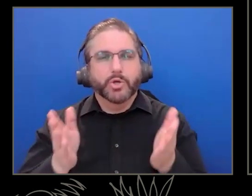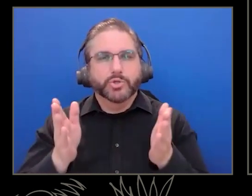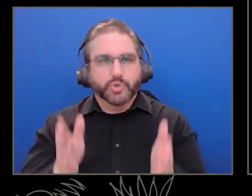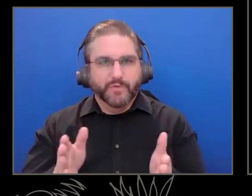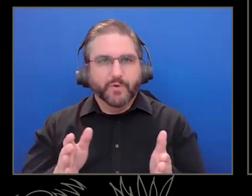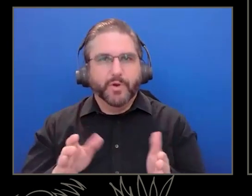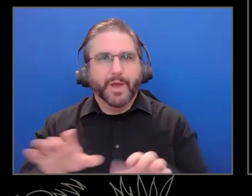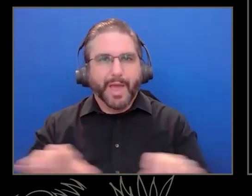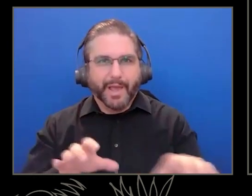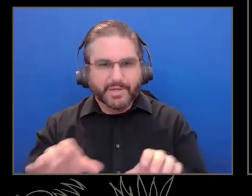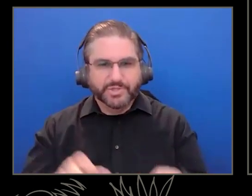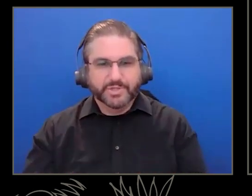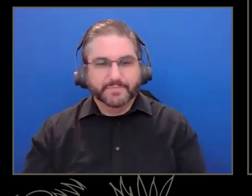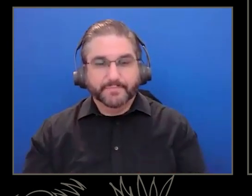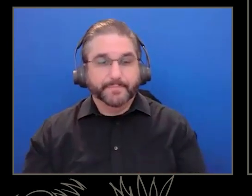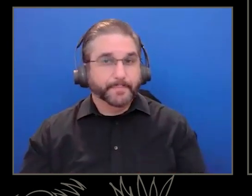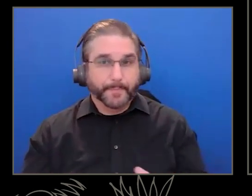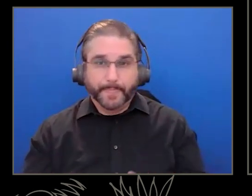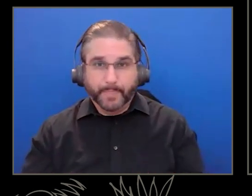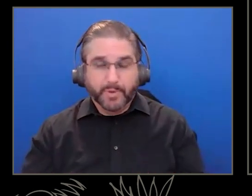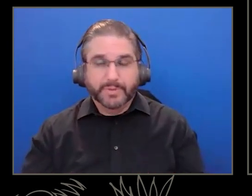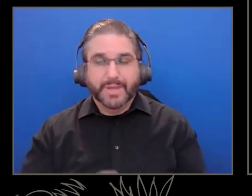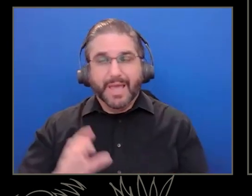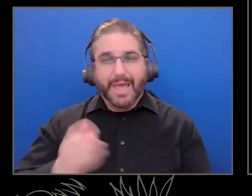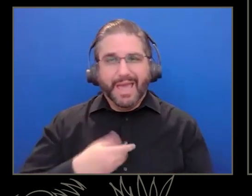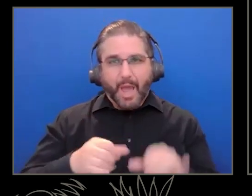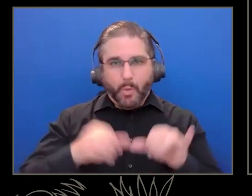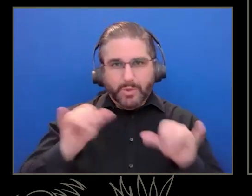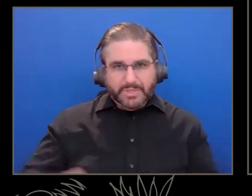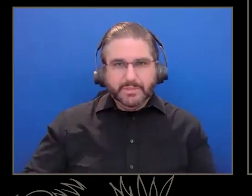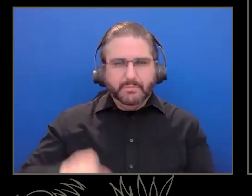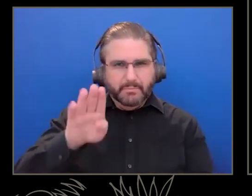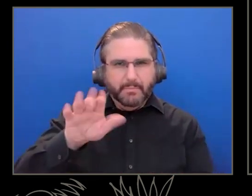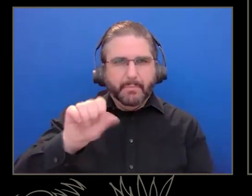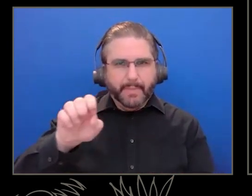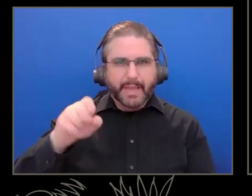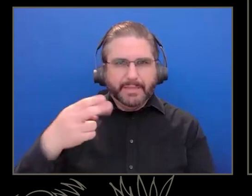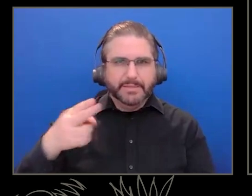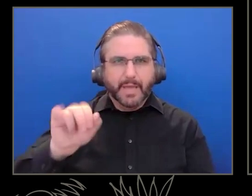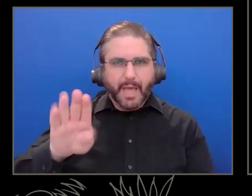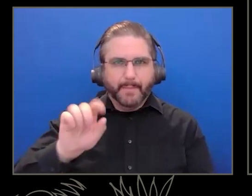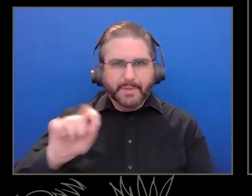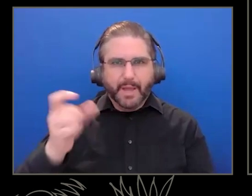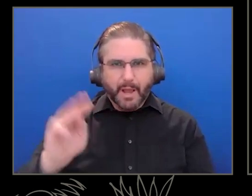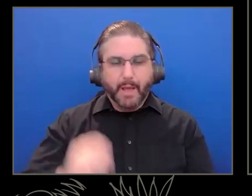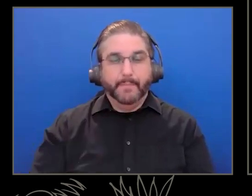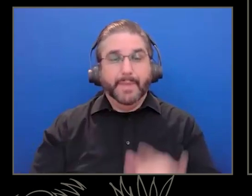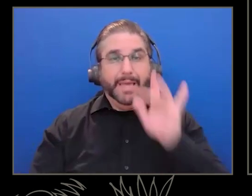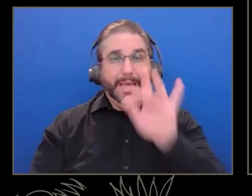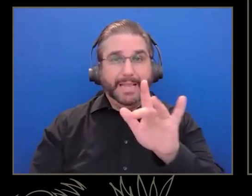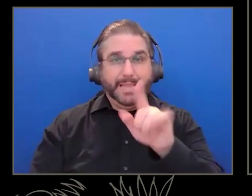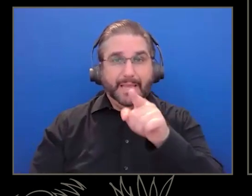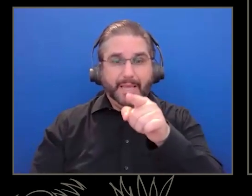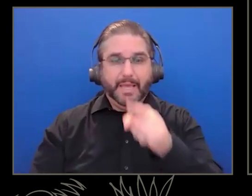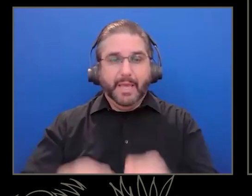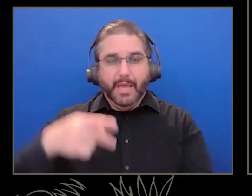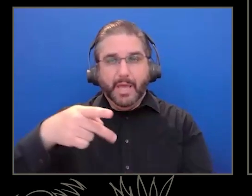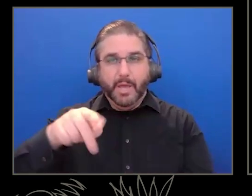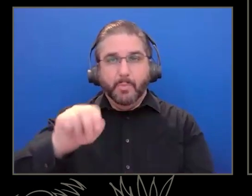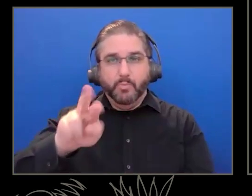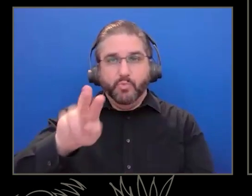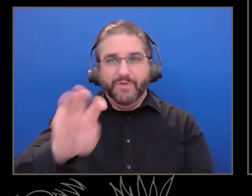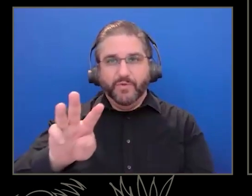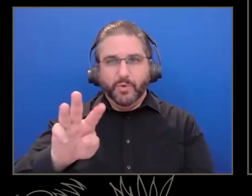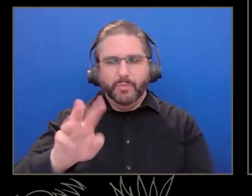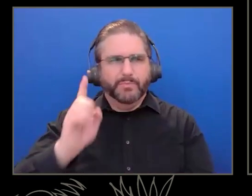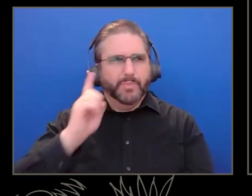the interaction starts from our system, from basehub.com. Users click preview. Whoa, that was a great